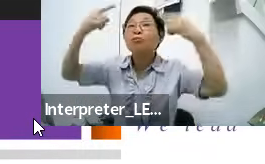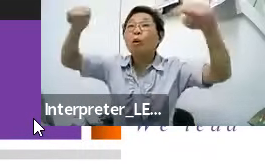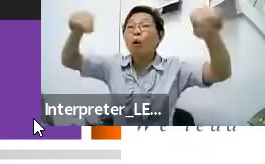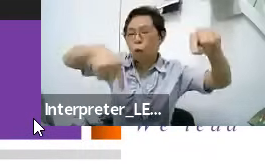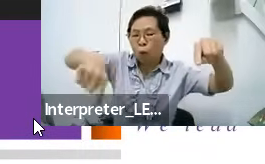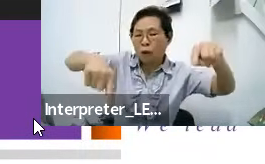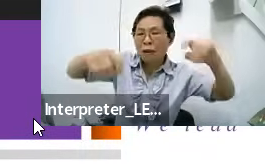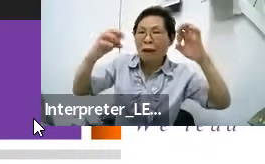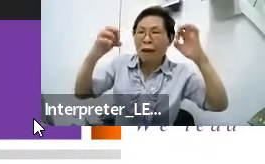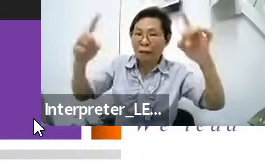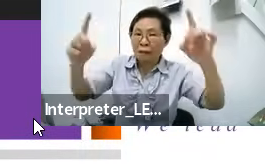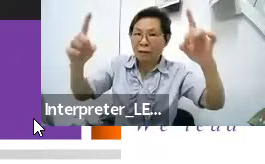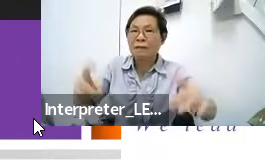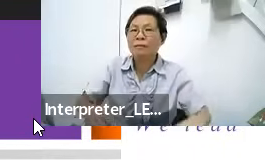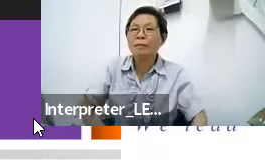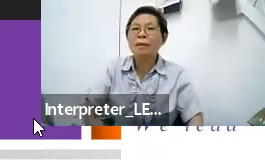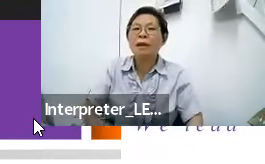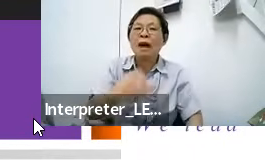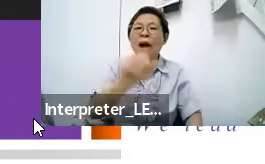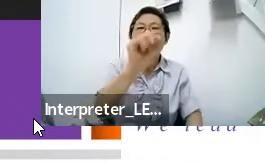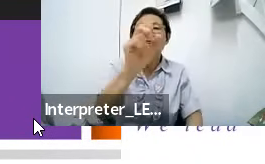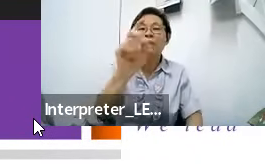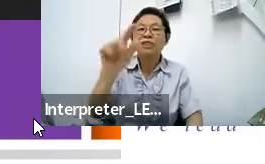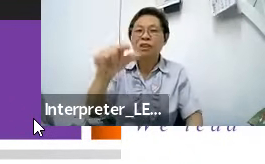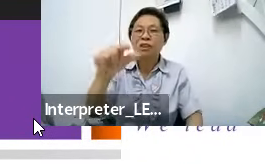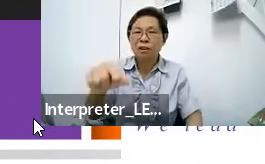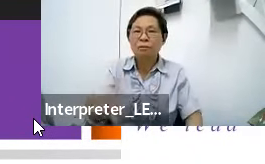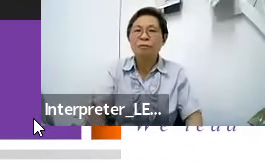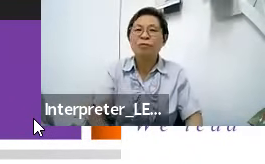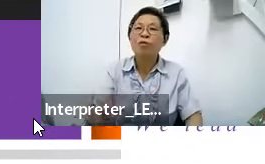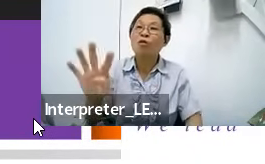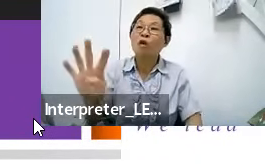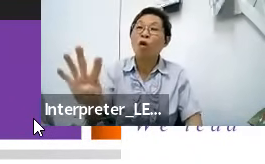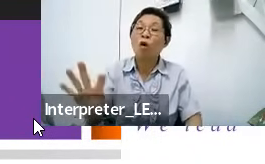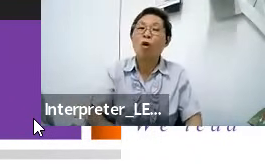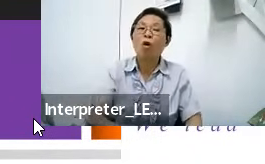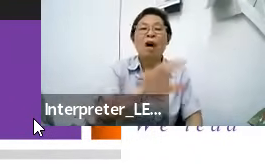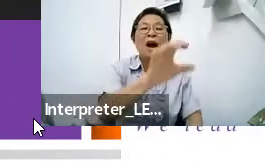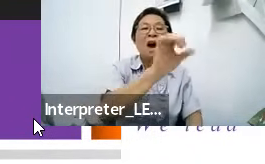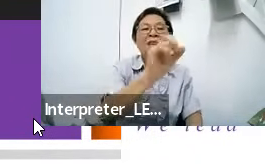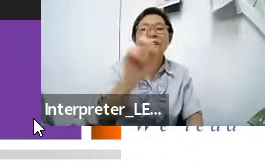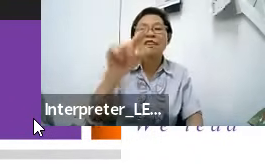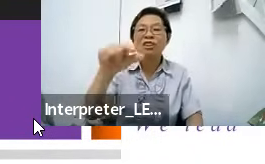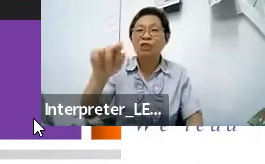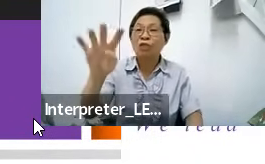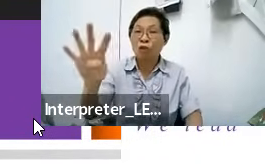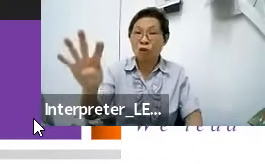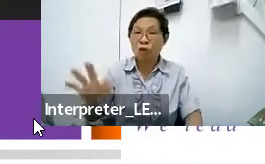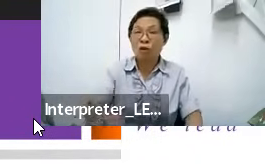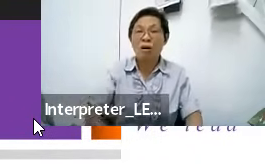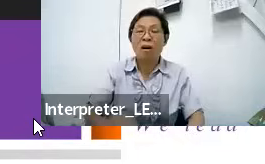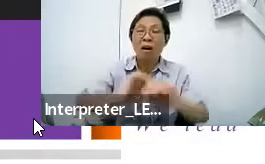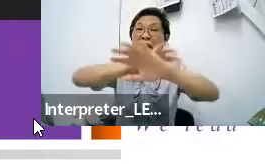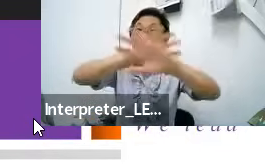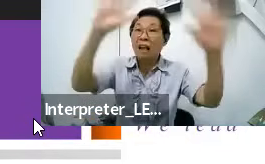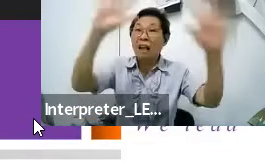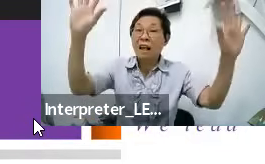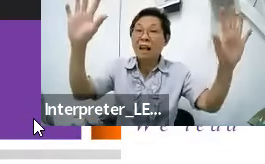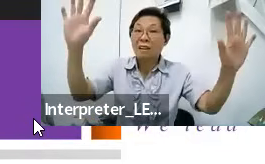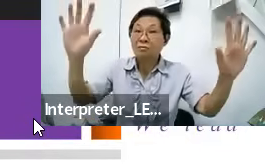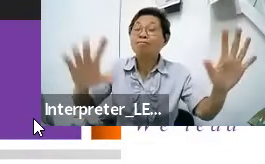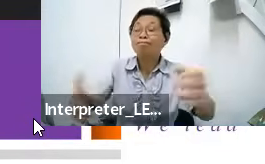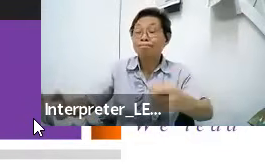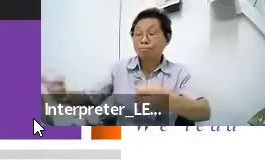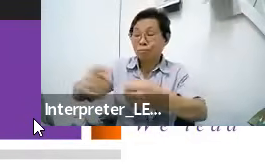quality education, SDG 4. So SDG 4 is the clearest link to inclusive